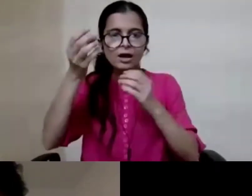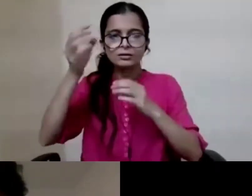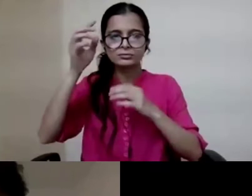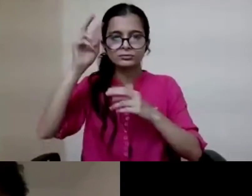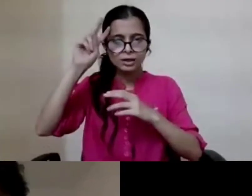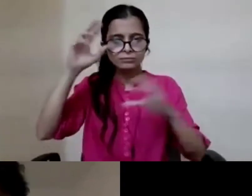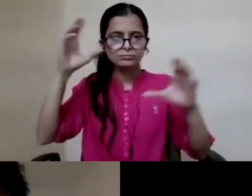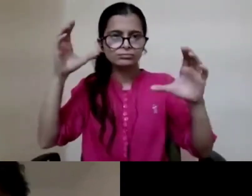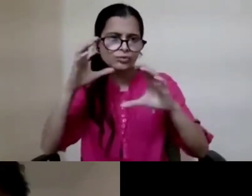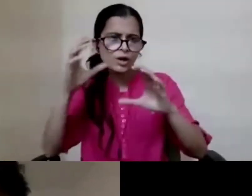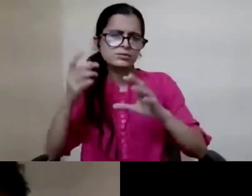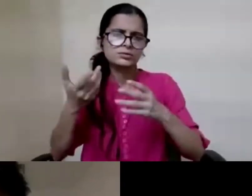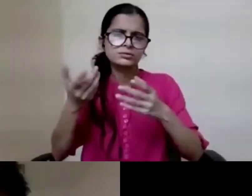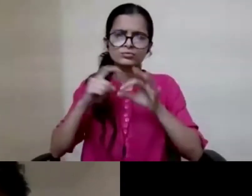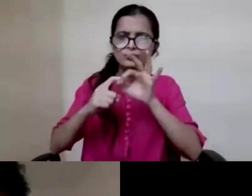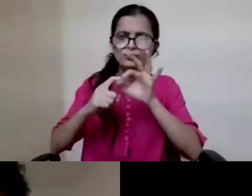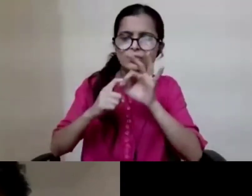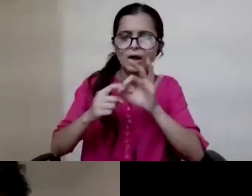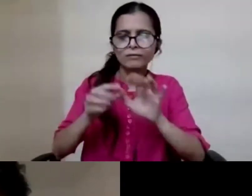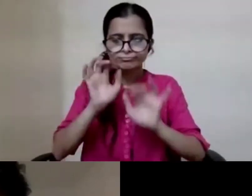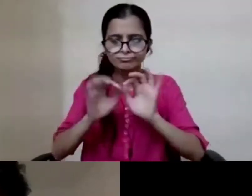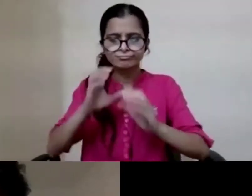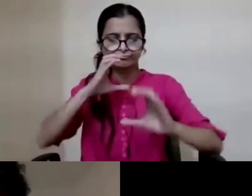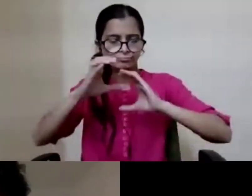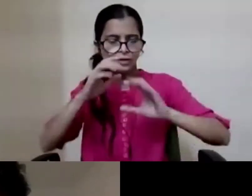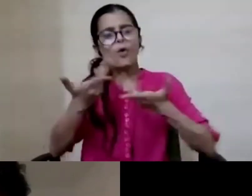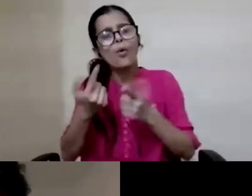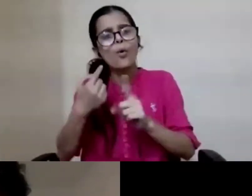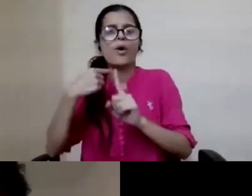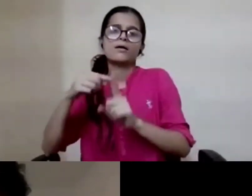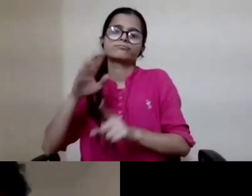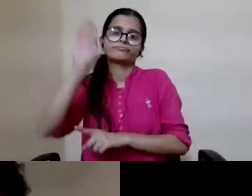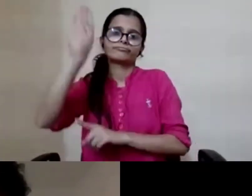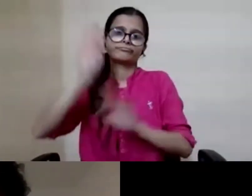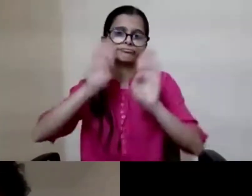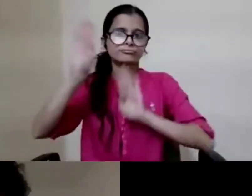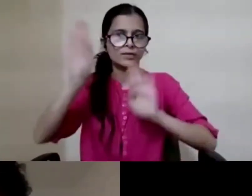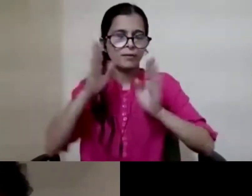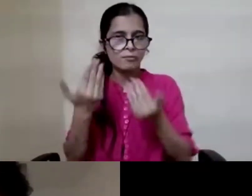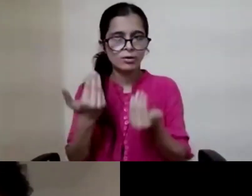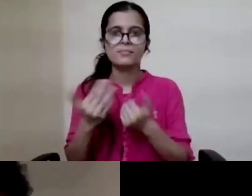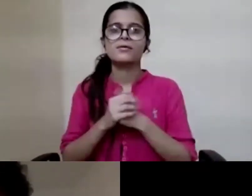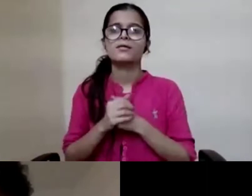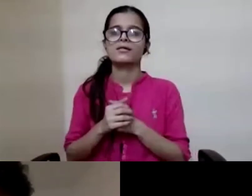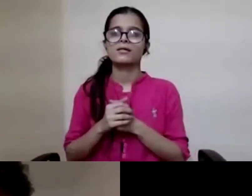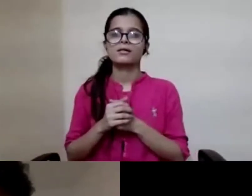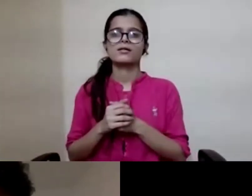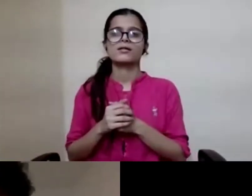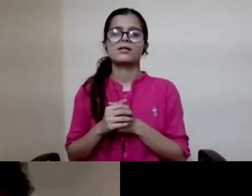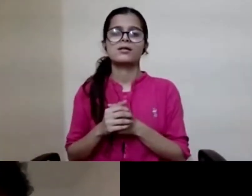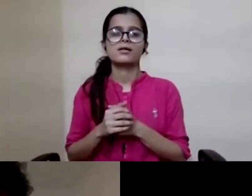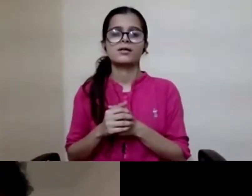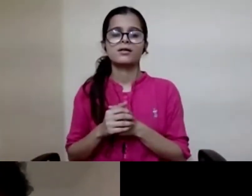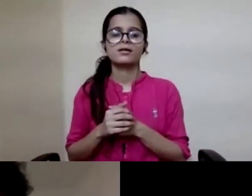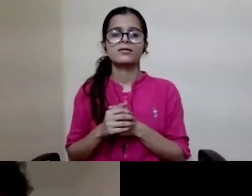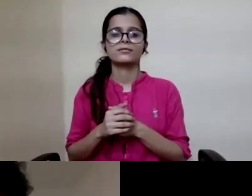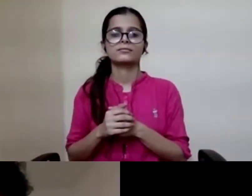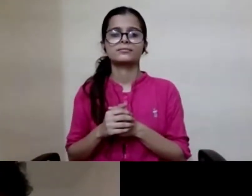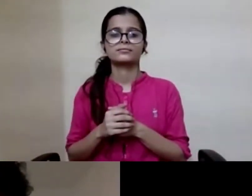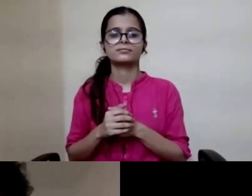box, or you could use the raise hand function, and we'll hear from you.